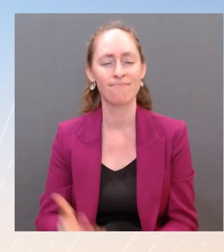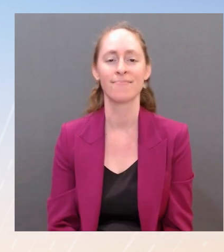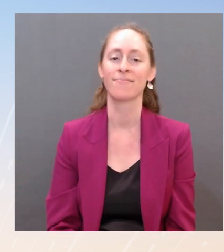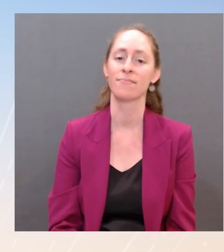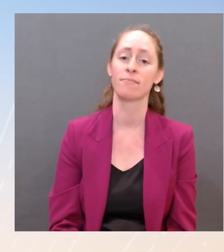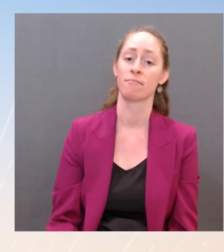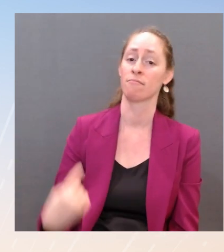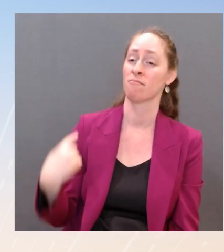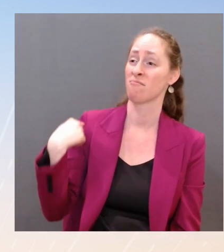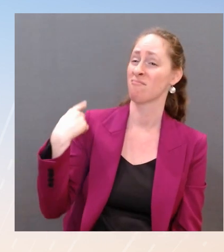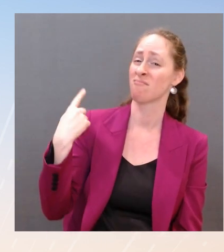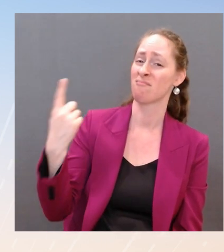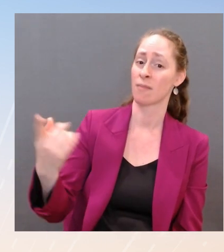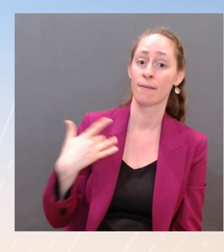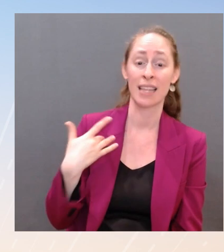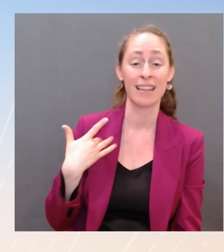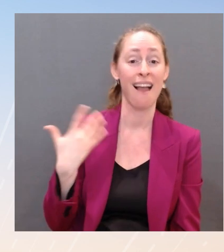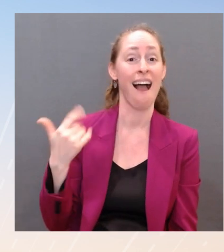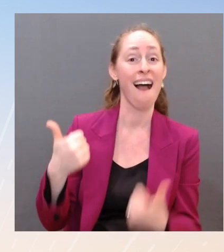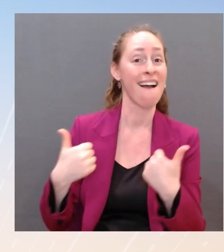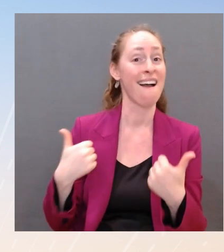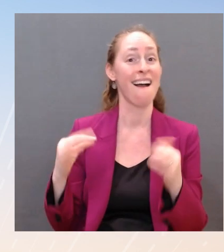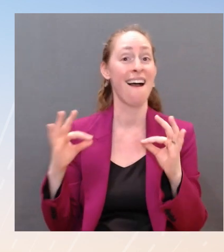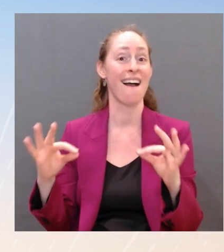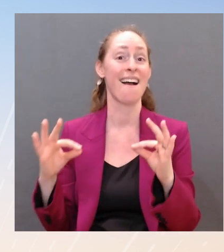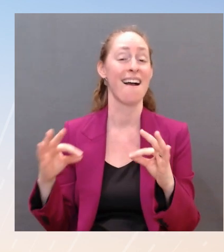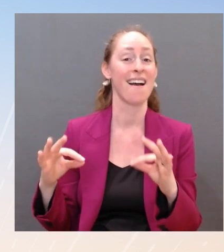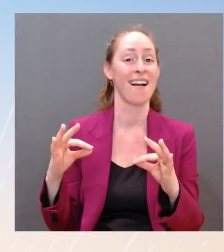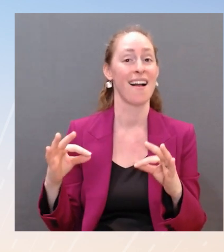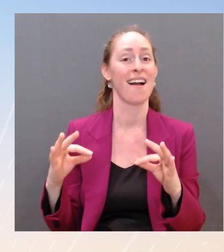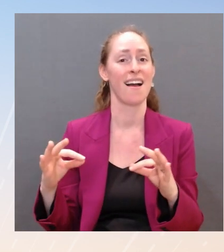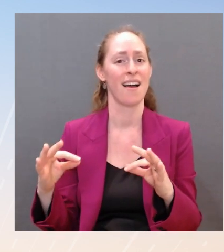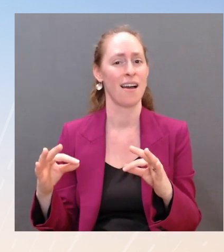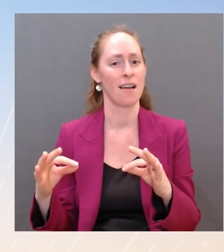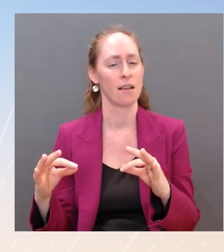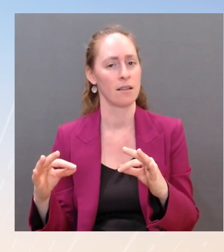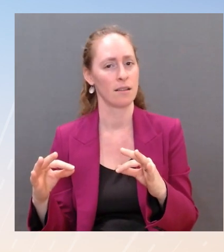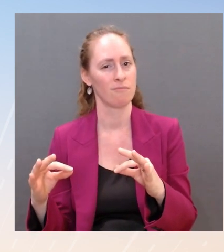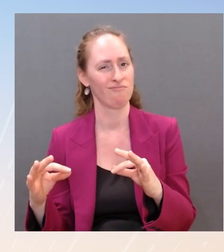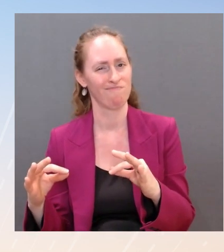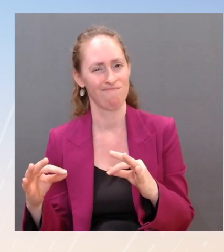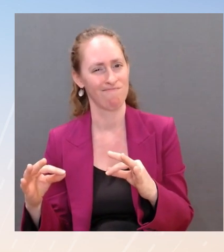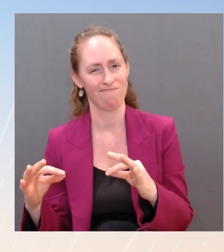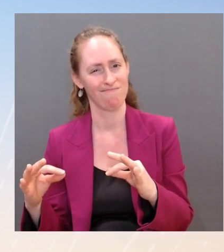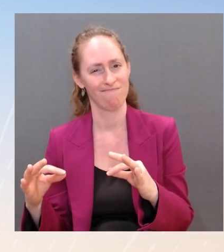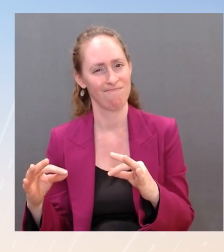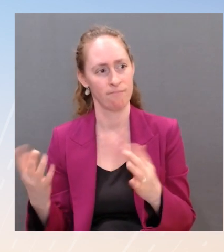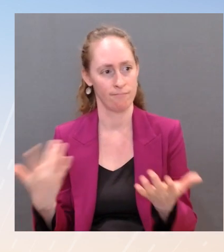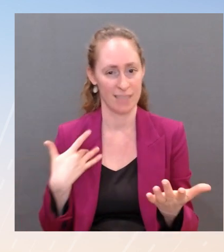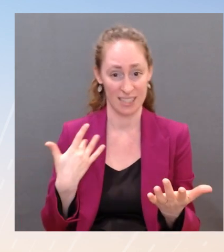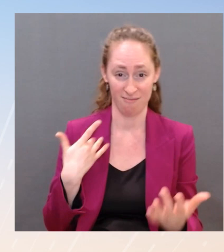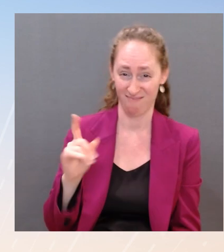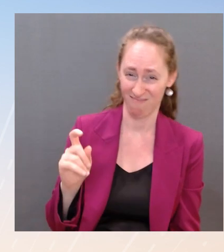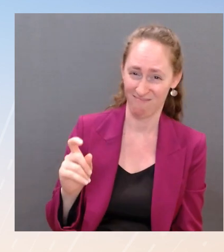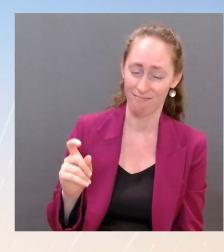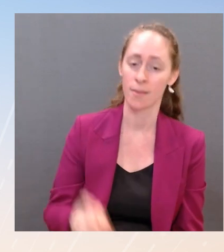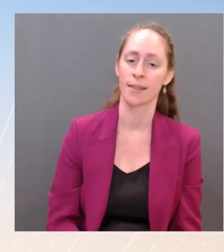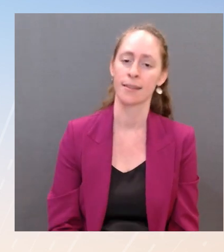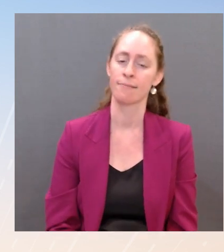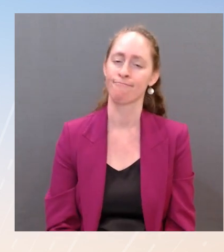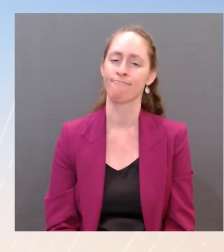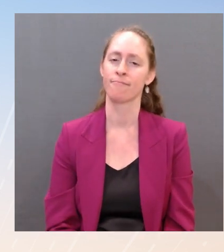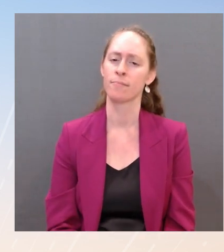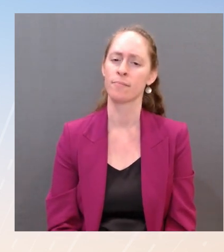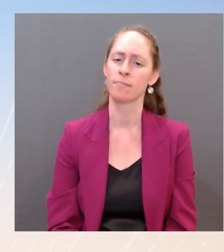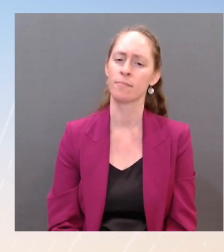and realized that tapping into who I really am, my story, it's almost like a responsibility to be that role model. And